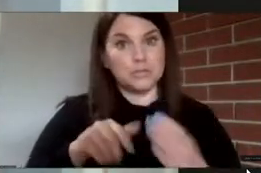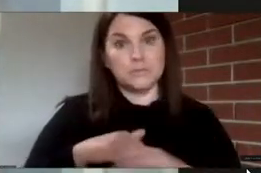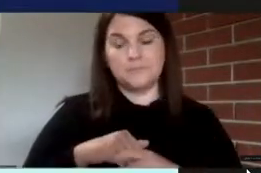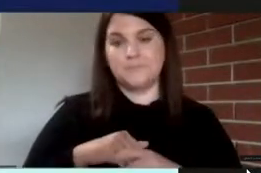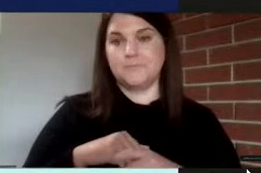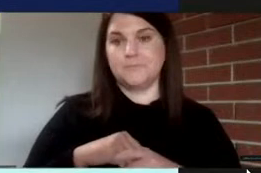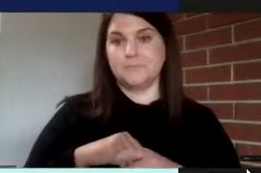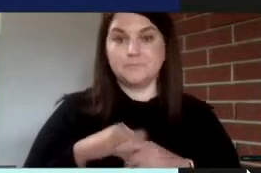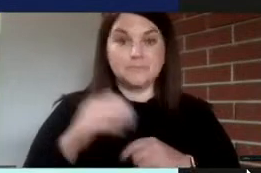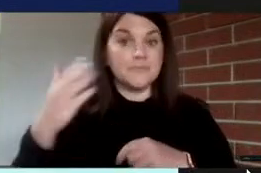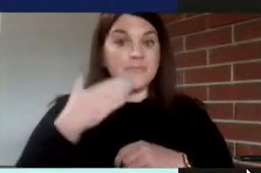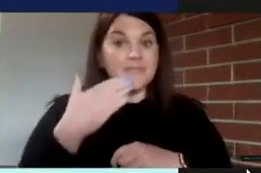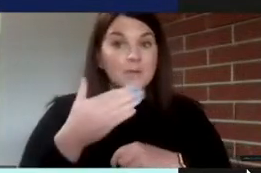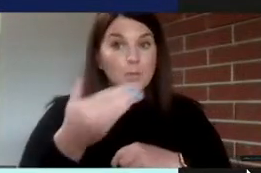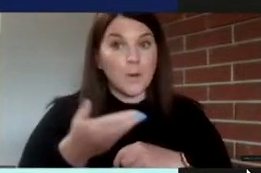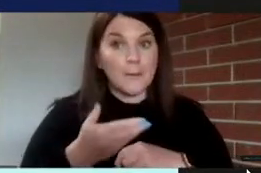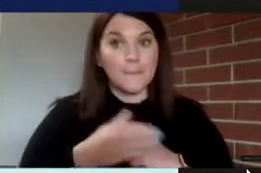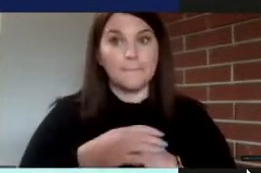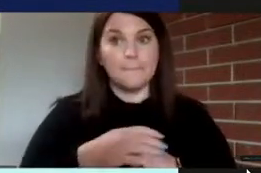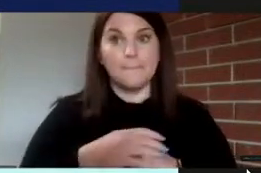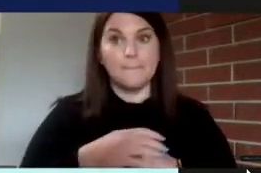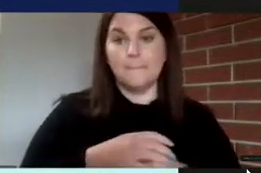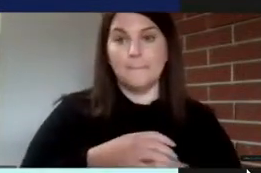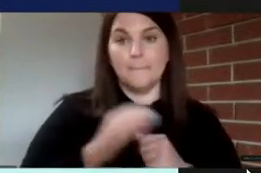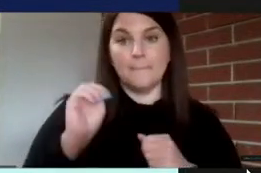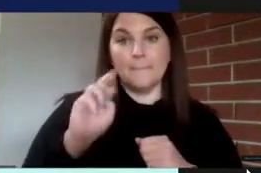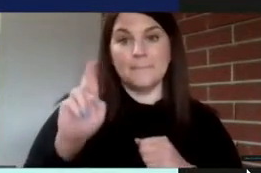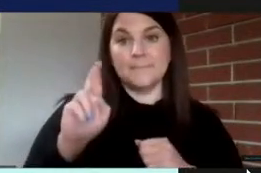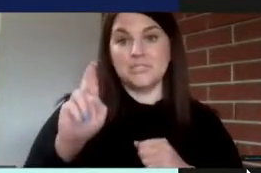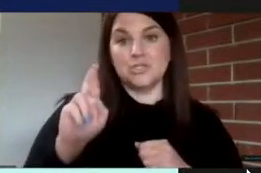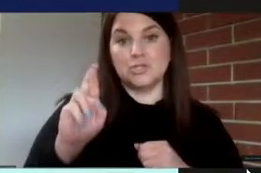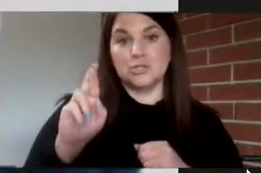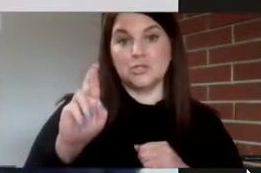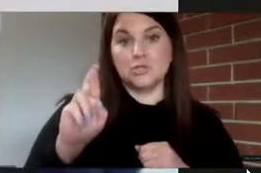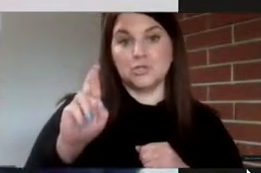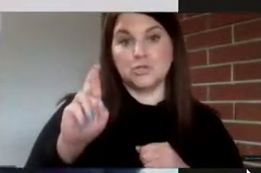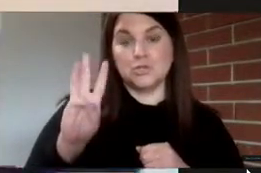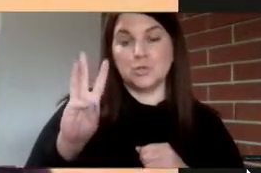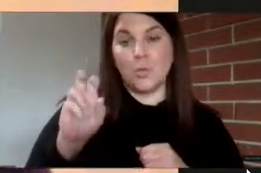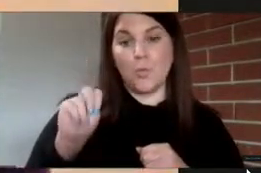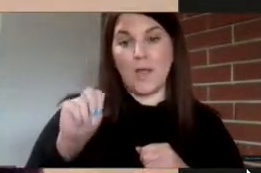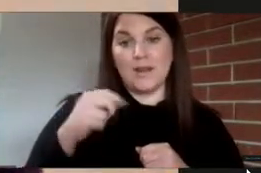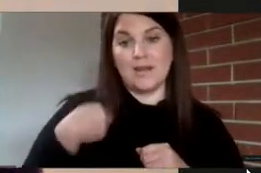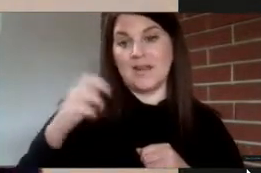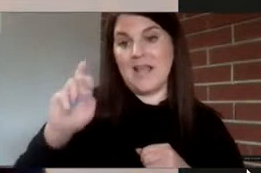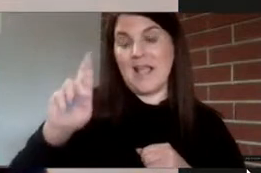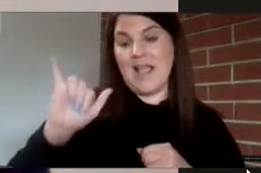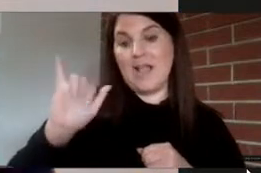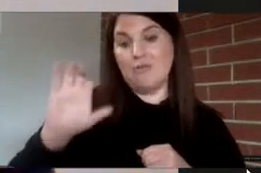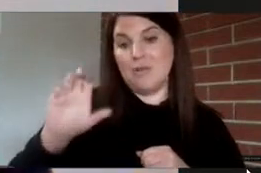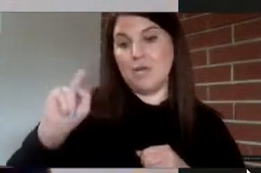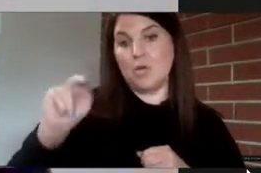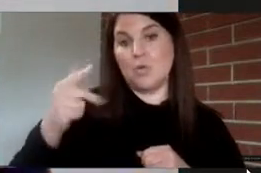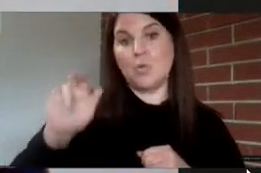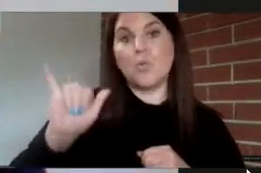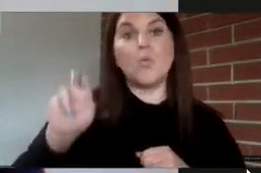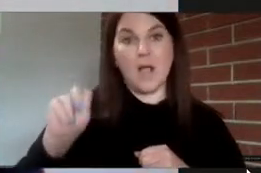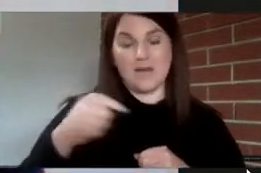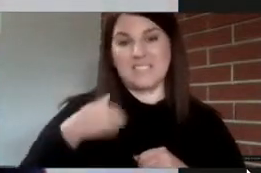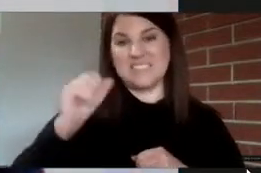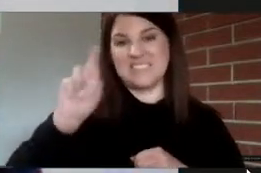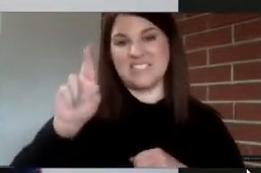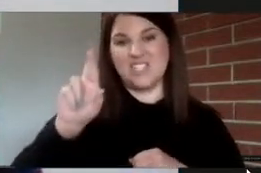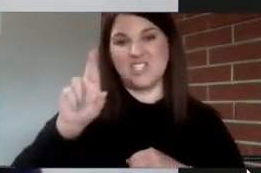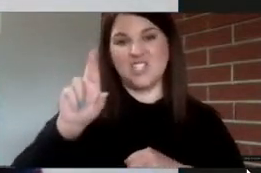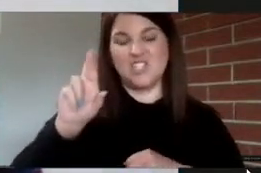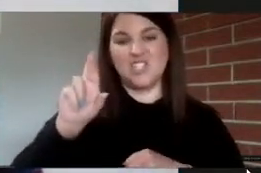Thank you and welcome. Mr. Nguyen. Here, Eric Nguyen from the Department of Justice. I am a senior counsel in the Deputy